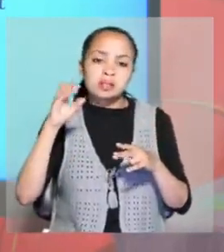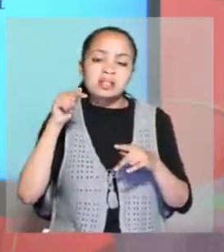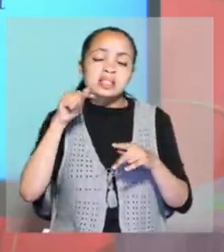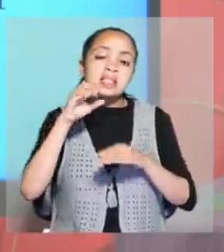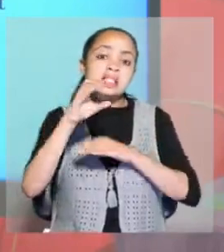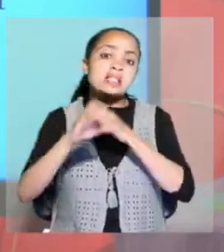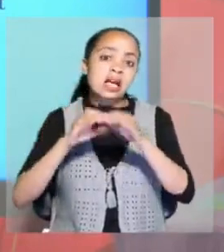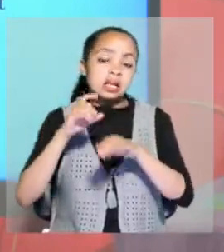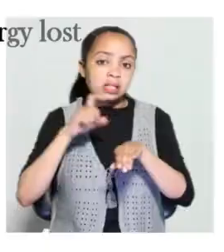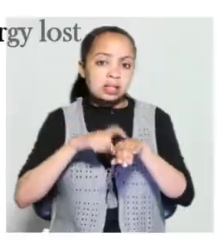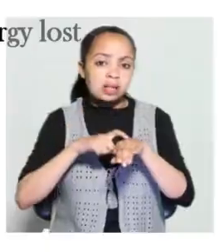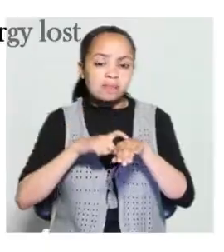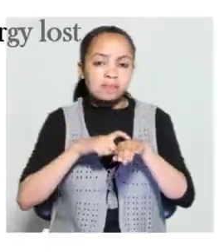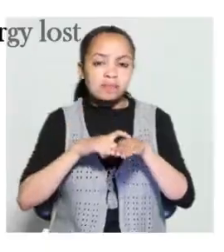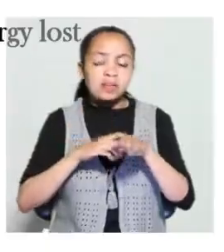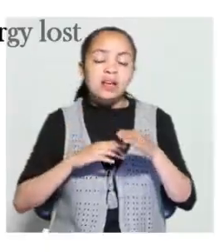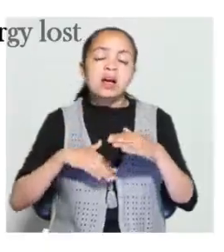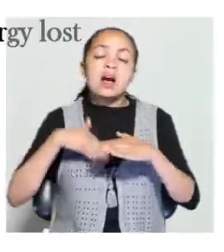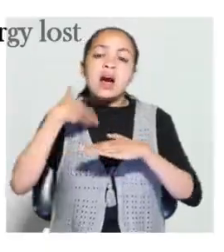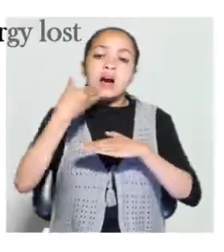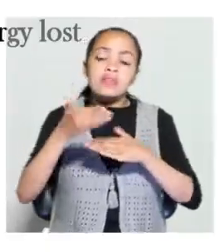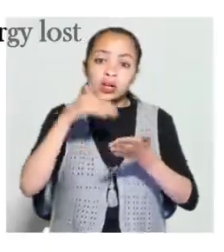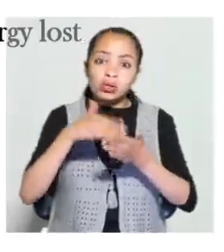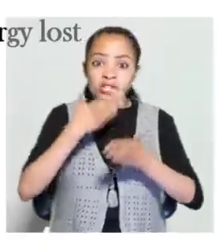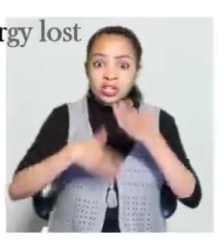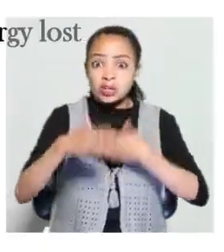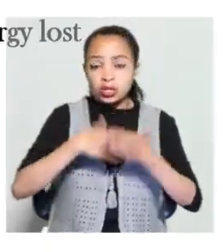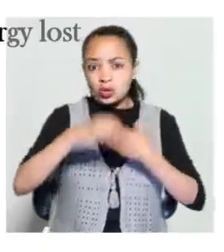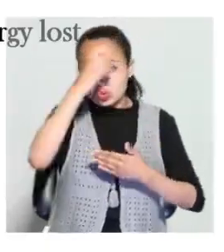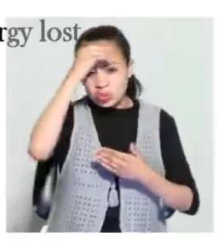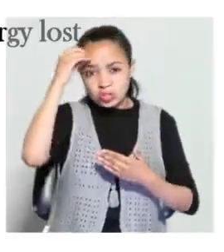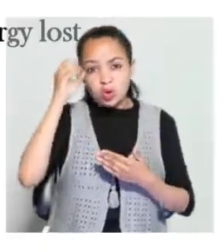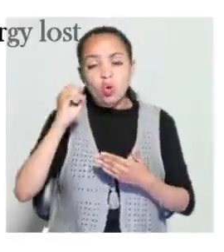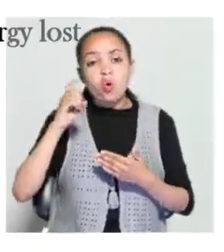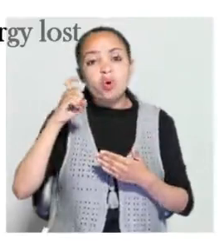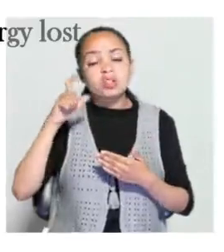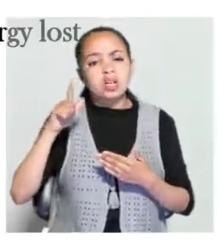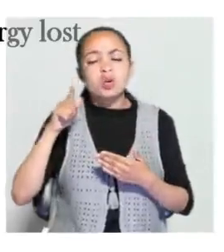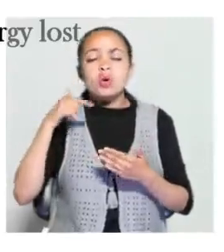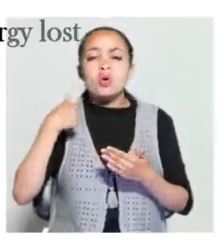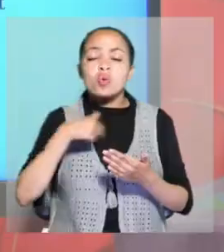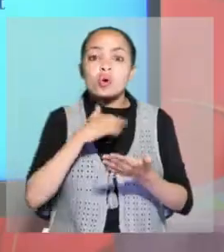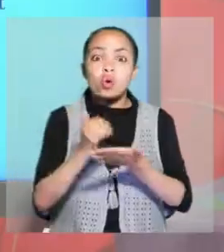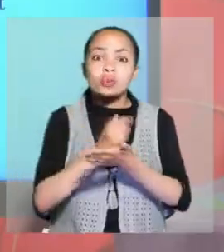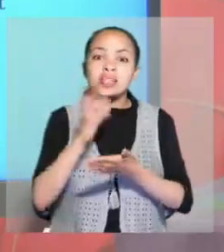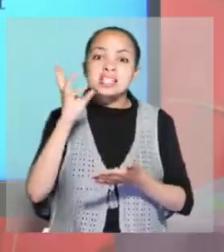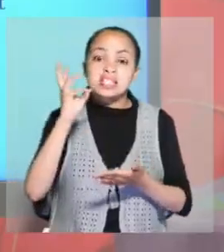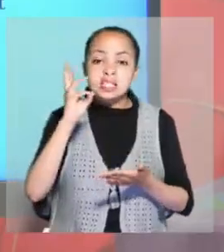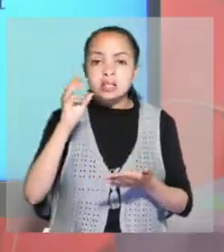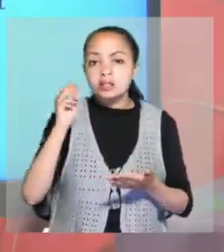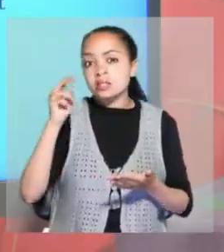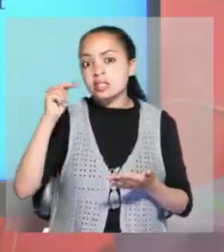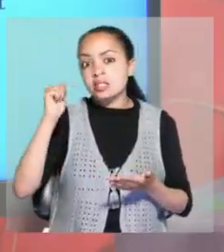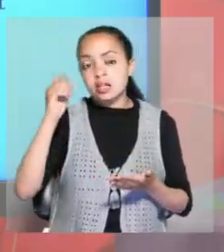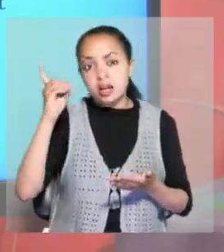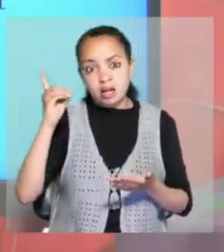During Krebs cycle, after regeneration of original oxalose state, we obtain 6 reduced NAD. We obtain